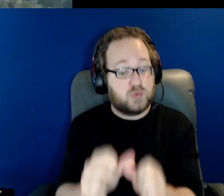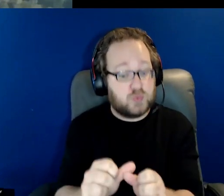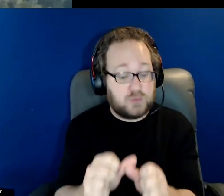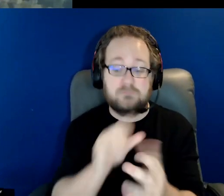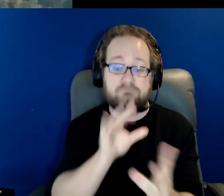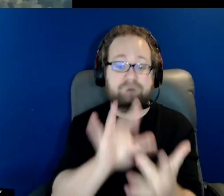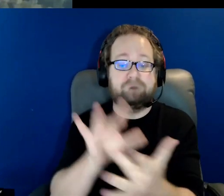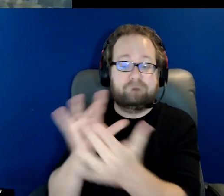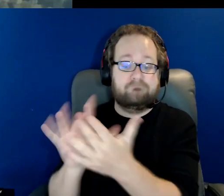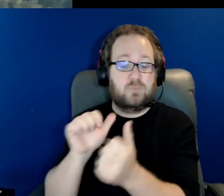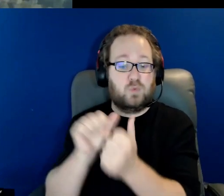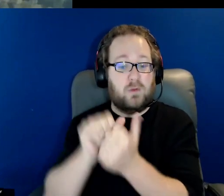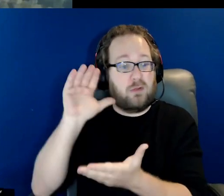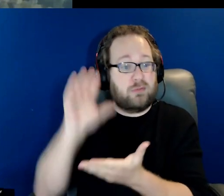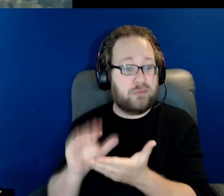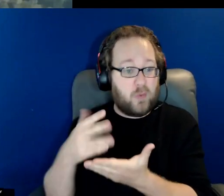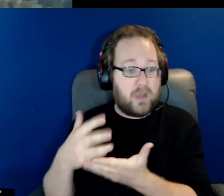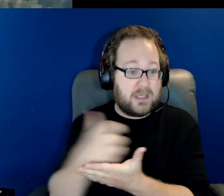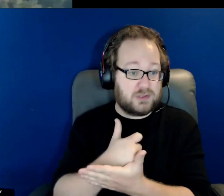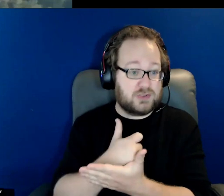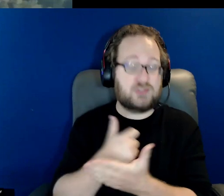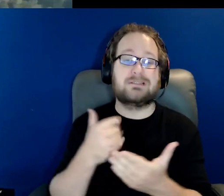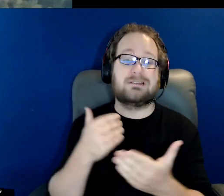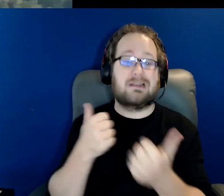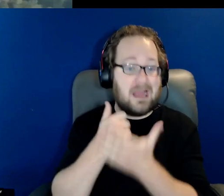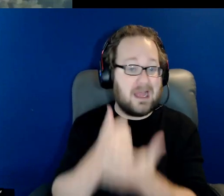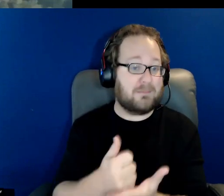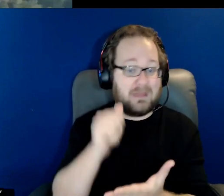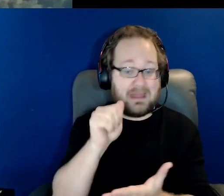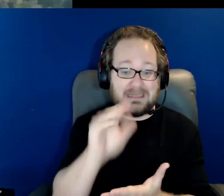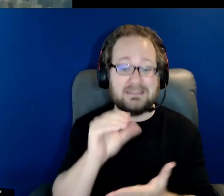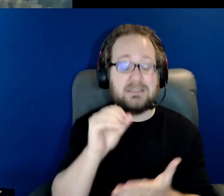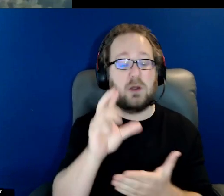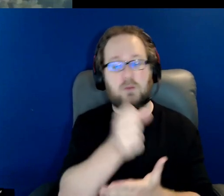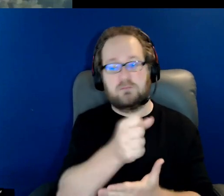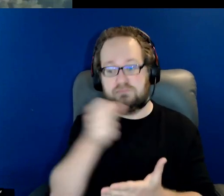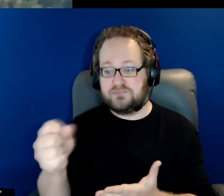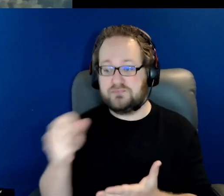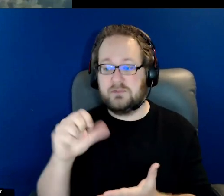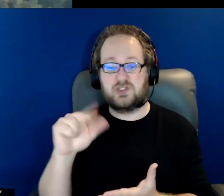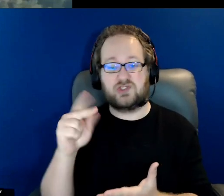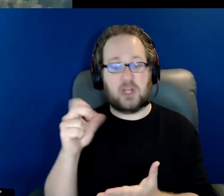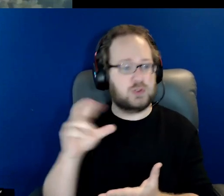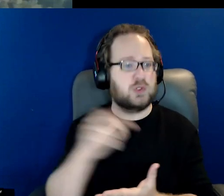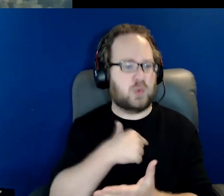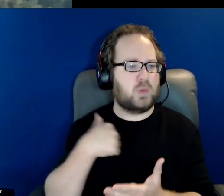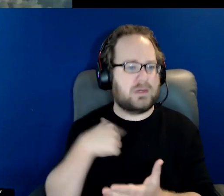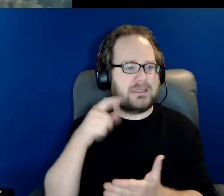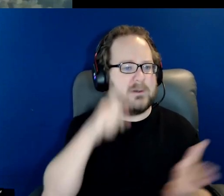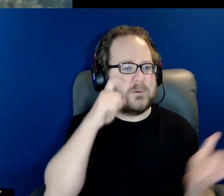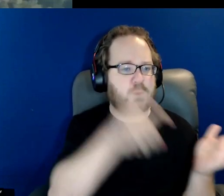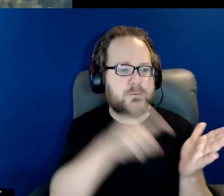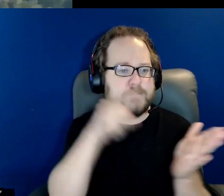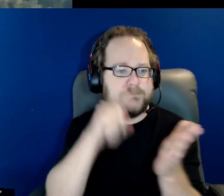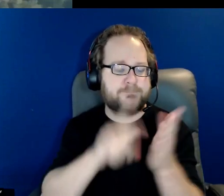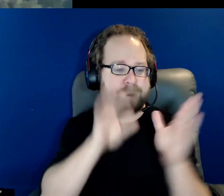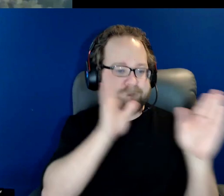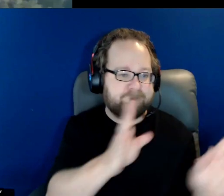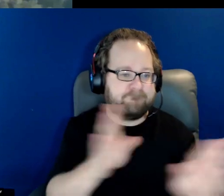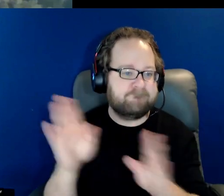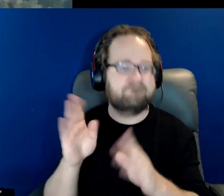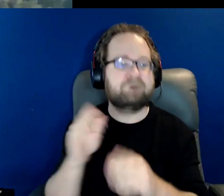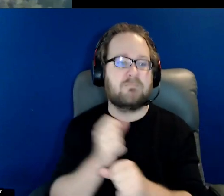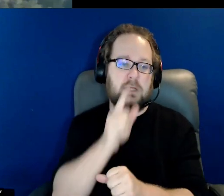program to help someone get their air conditioning or get them to a cooling center, we all need to work collaboratively together to make sure that we ensure people are